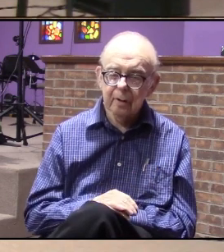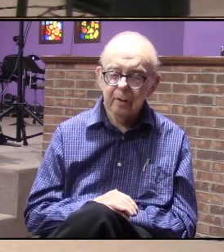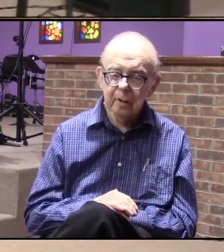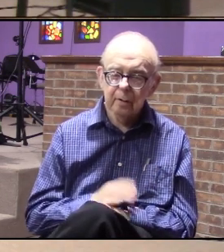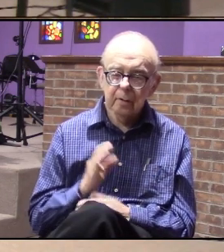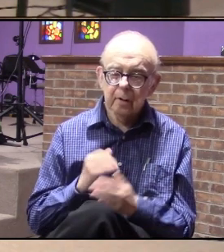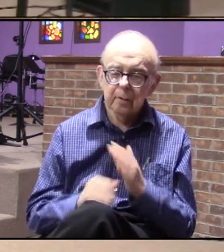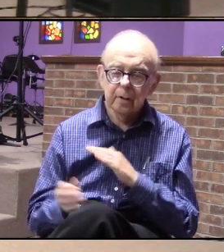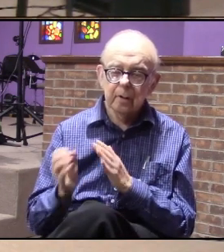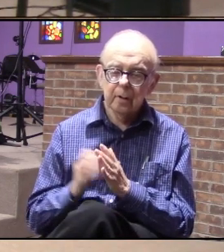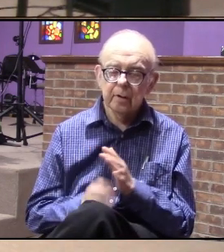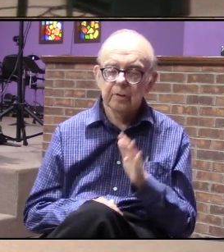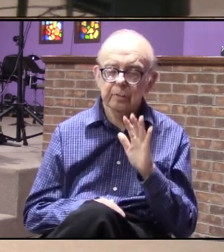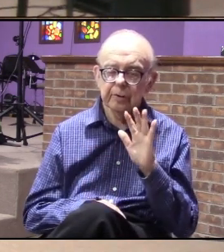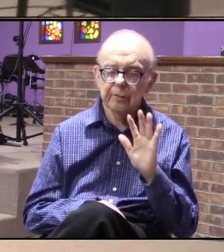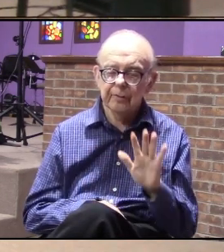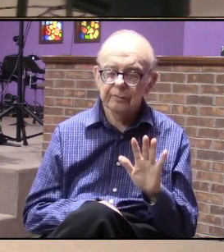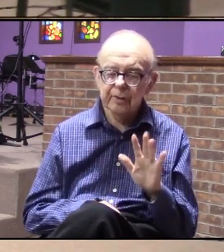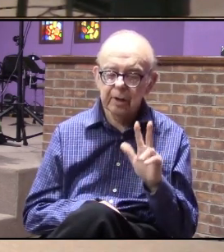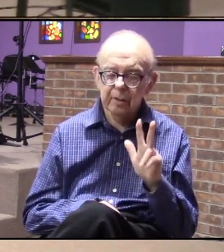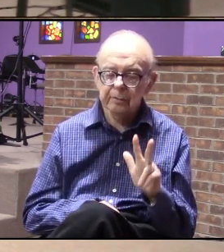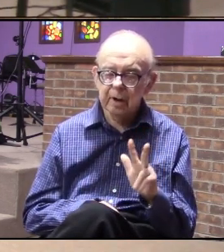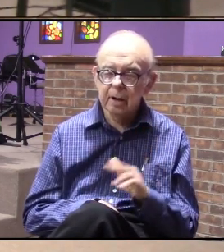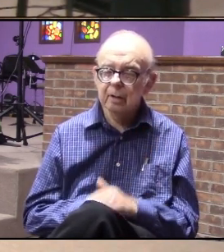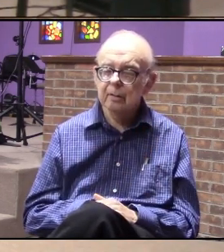Isaiah chapter 53,